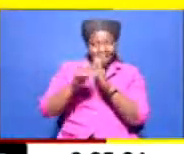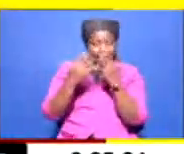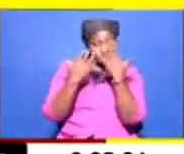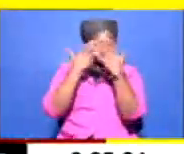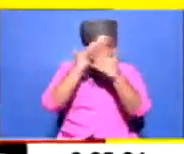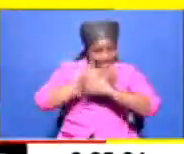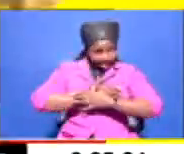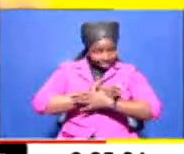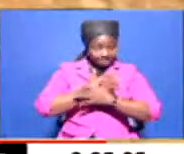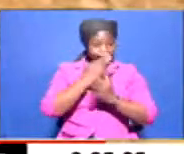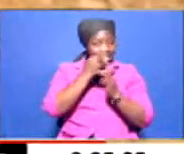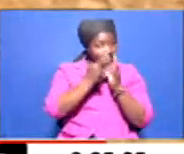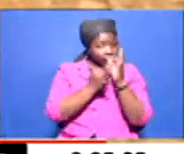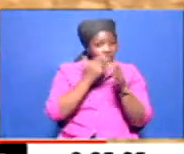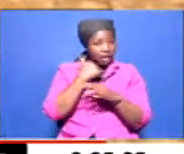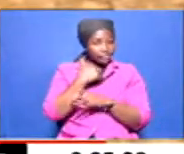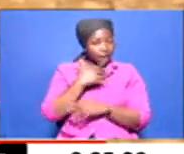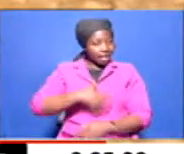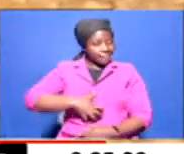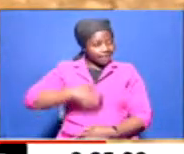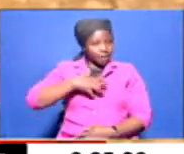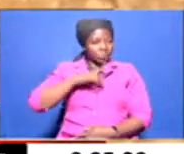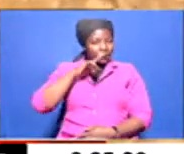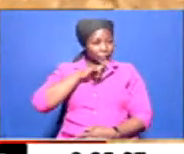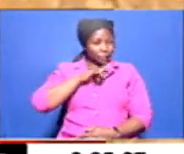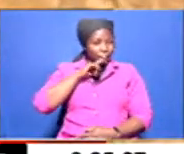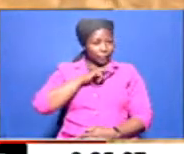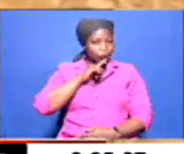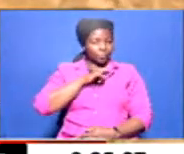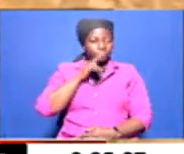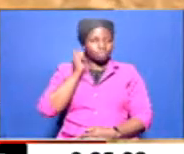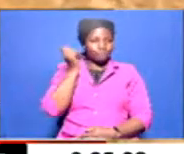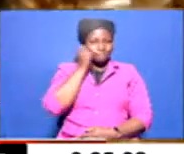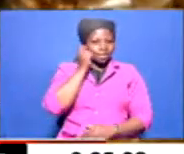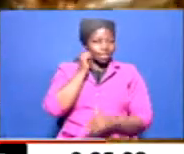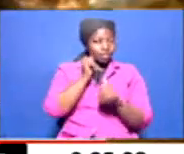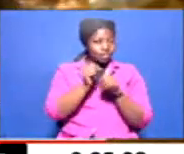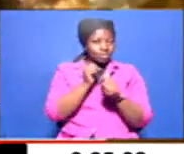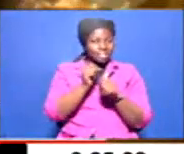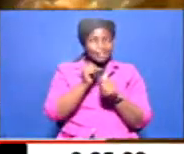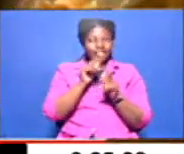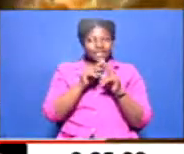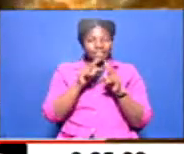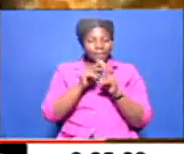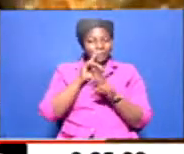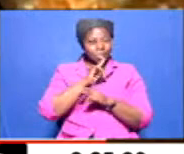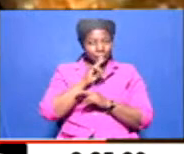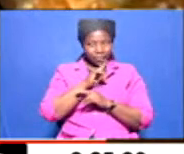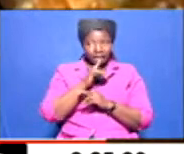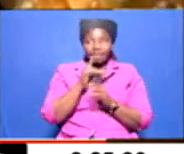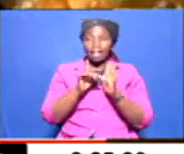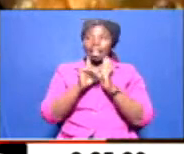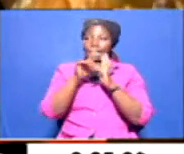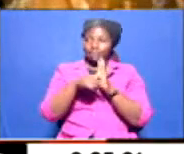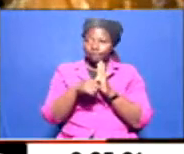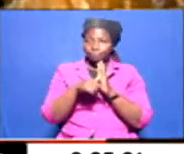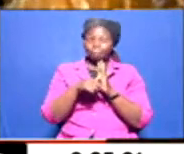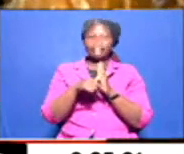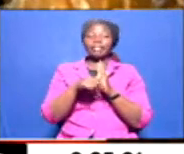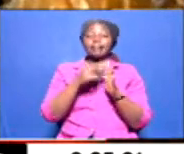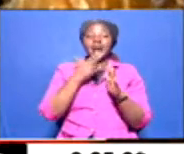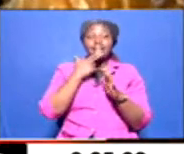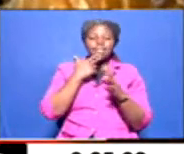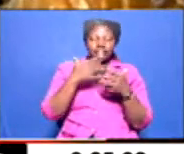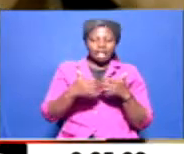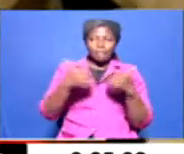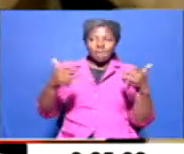of aggressive bees, which are then timid. Thereafter, honey is separated from wax